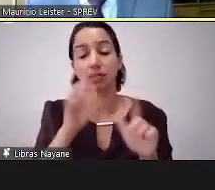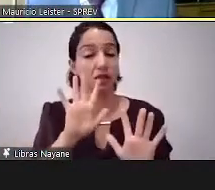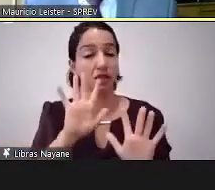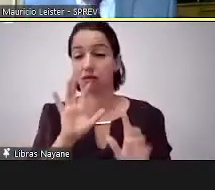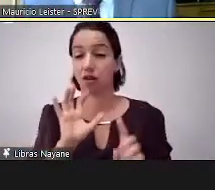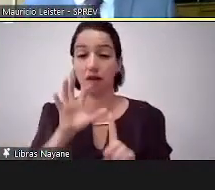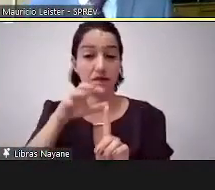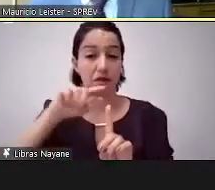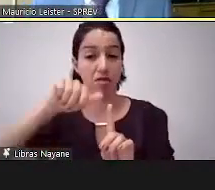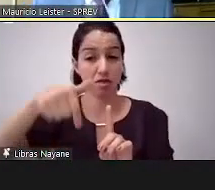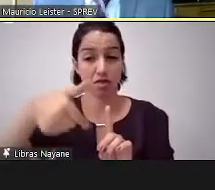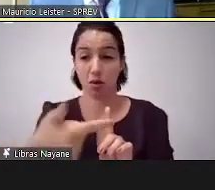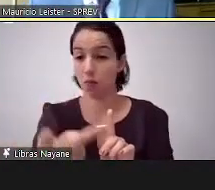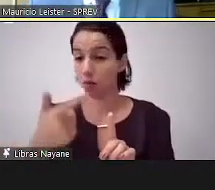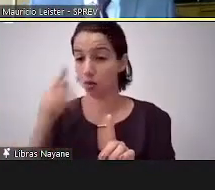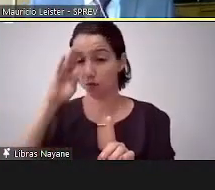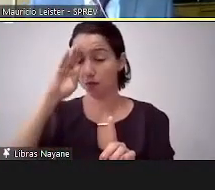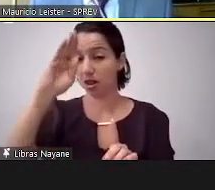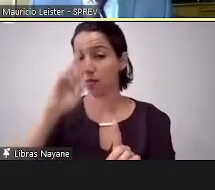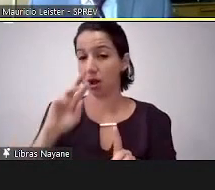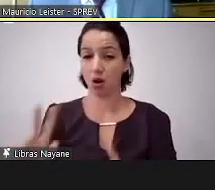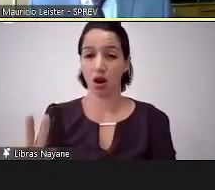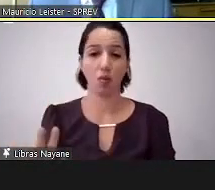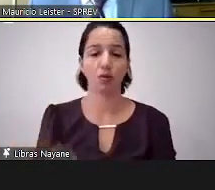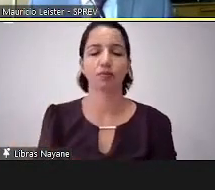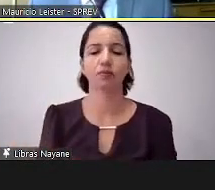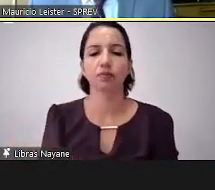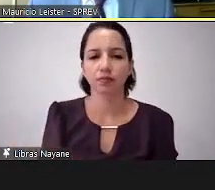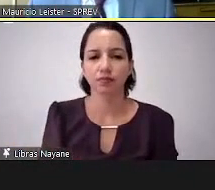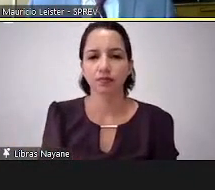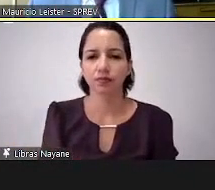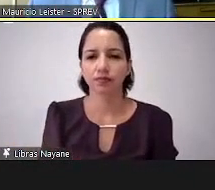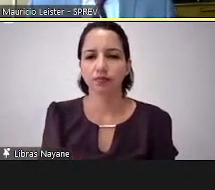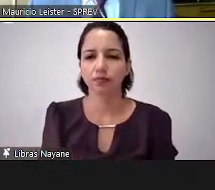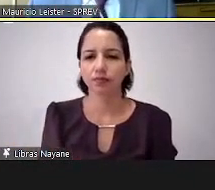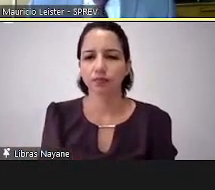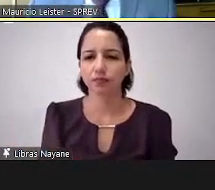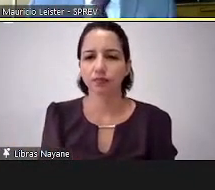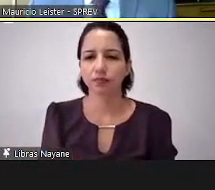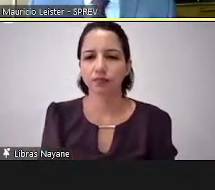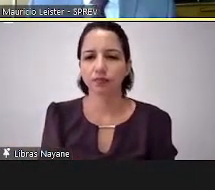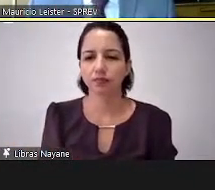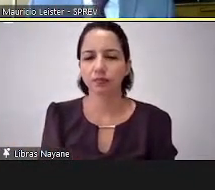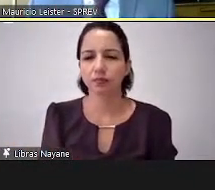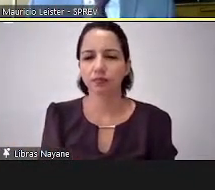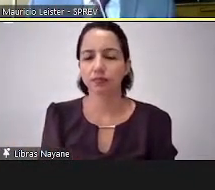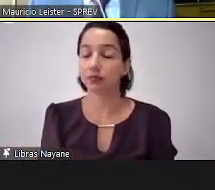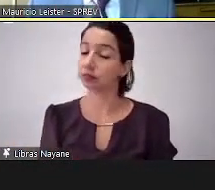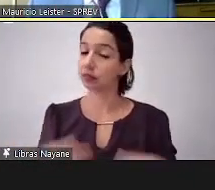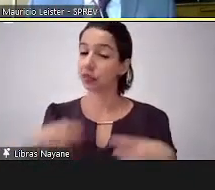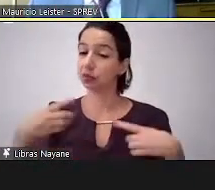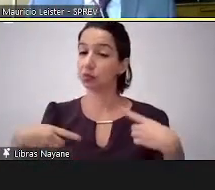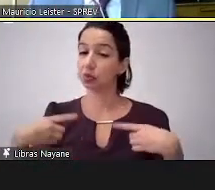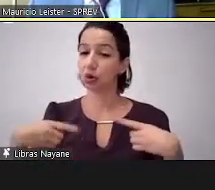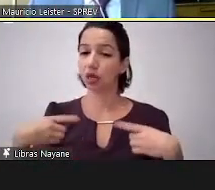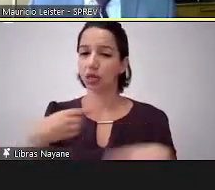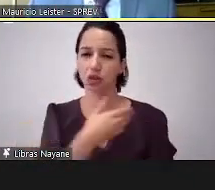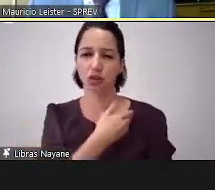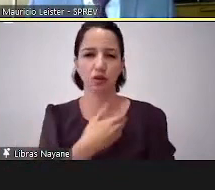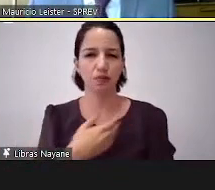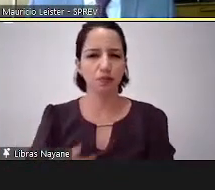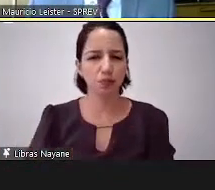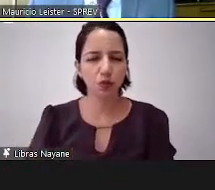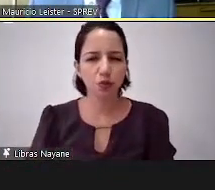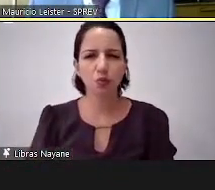divided in different projects throughout the year, so that the country is able to pay for that. And any public